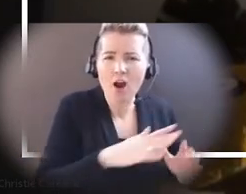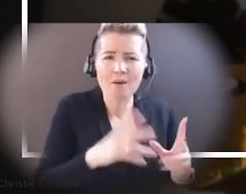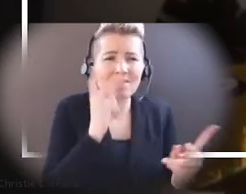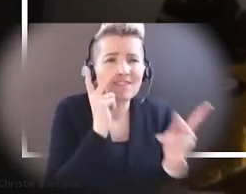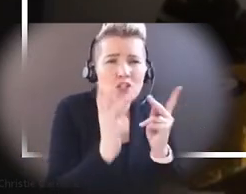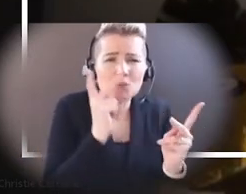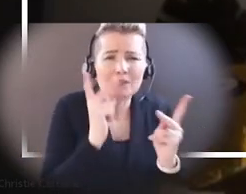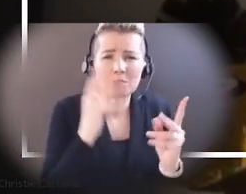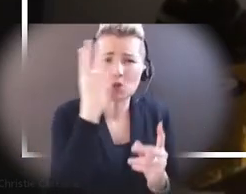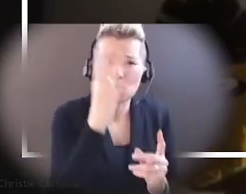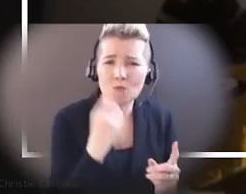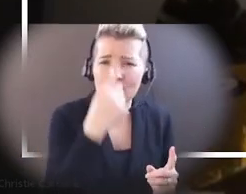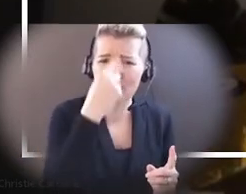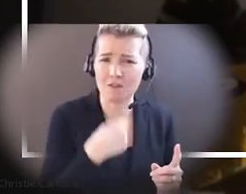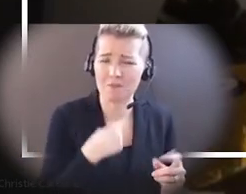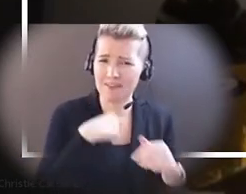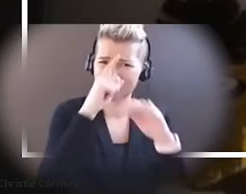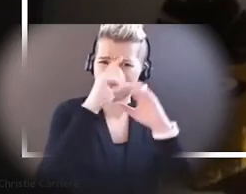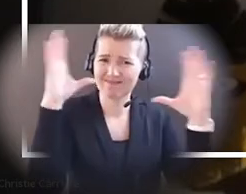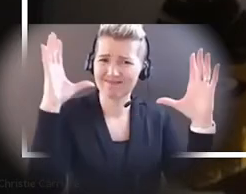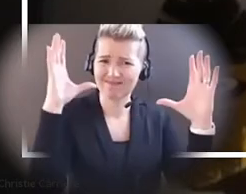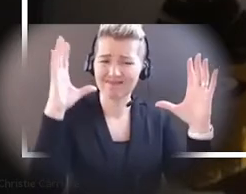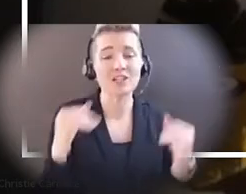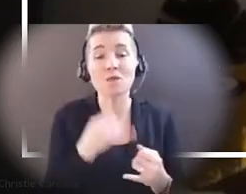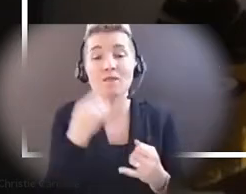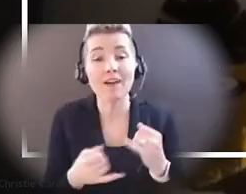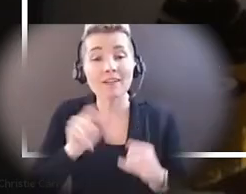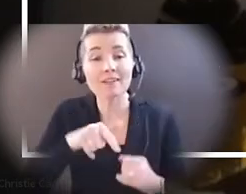And finally, we should pass it to Josh.